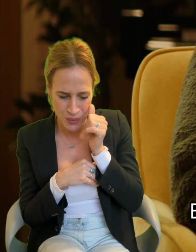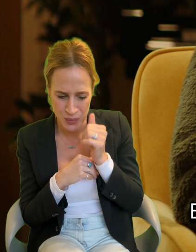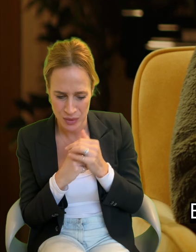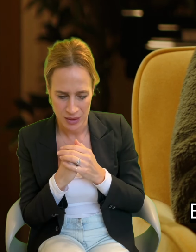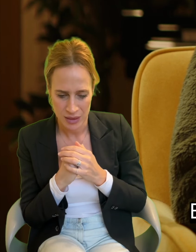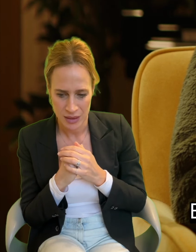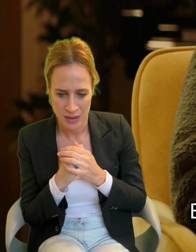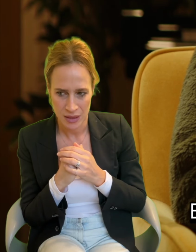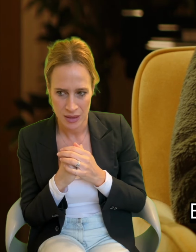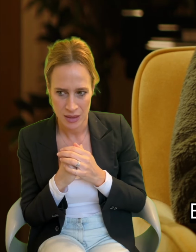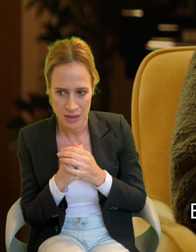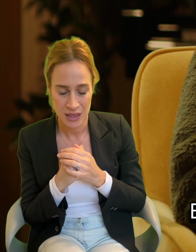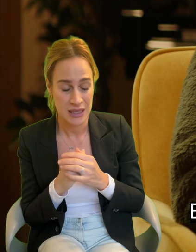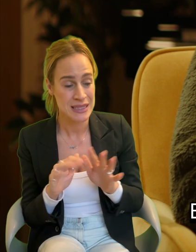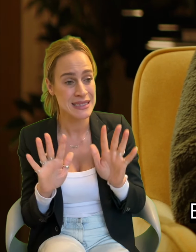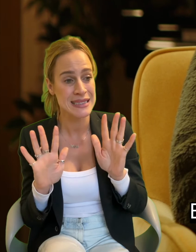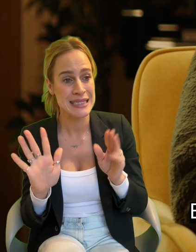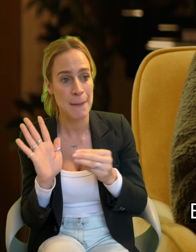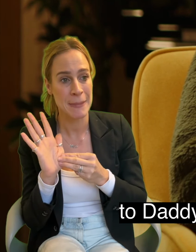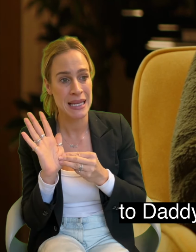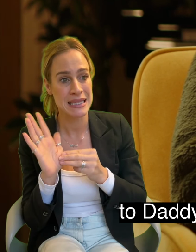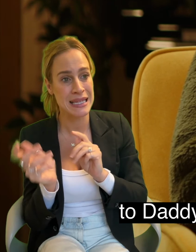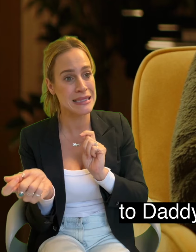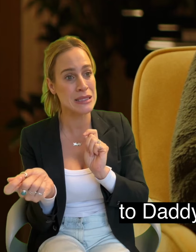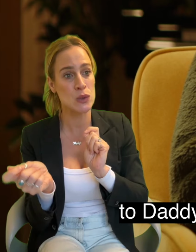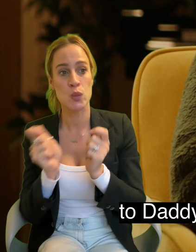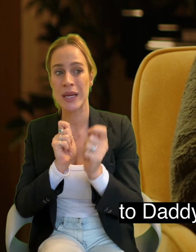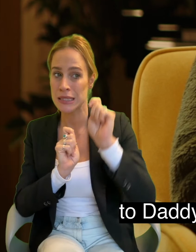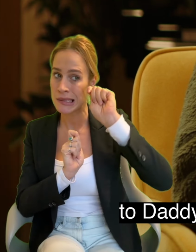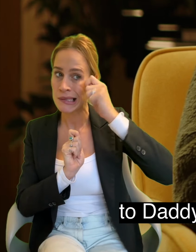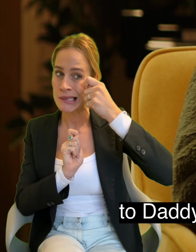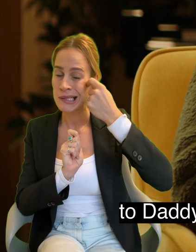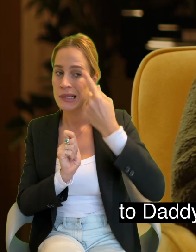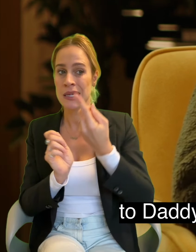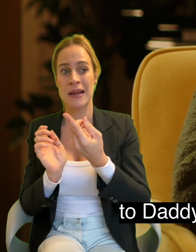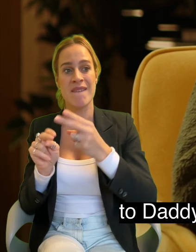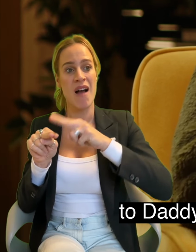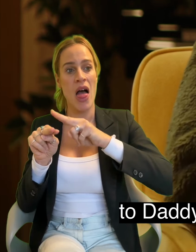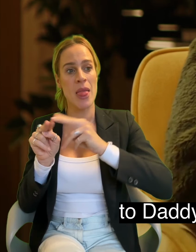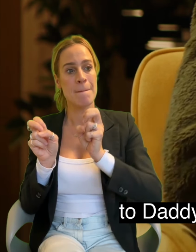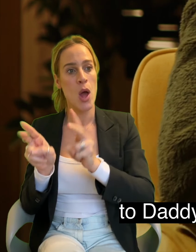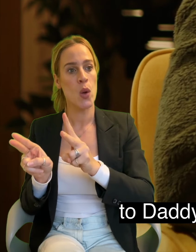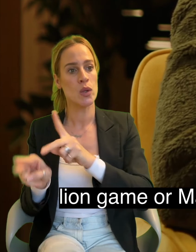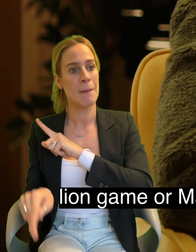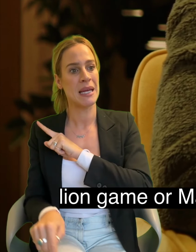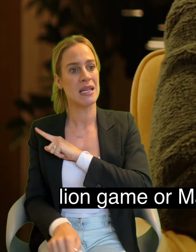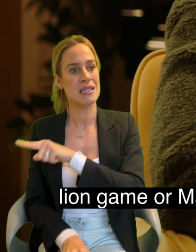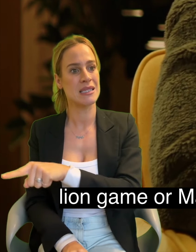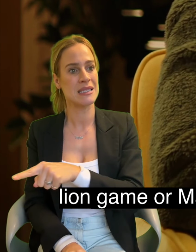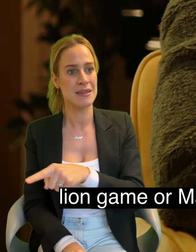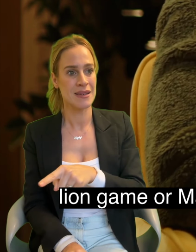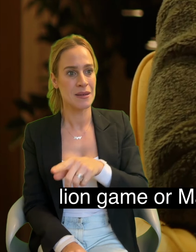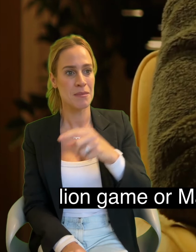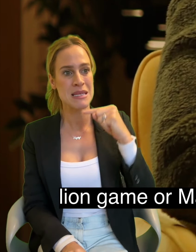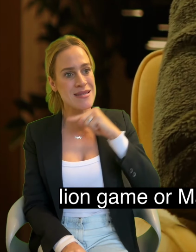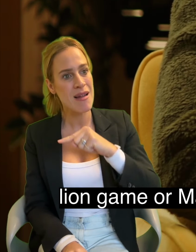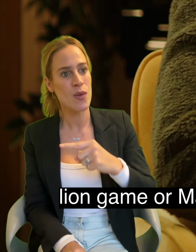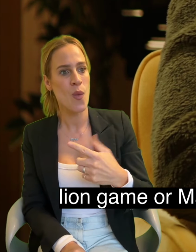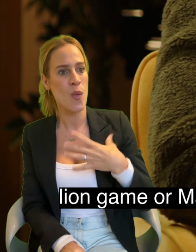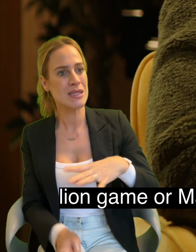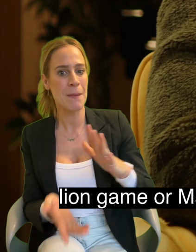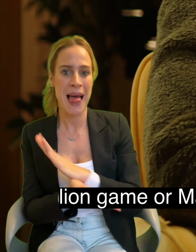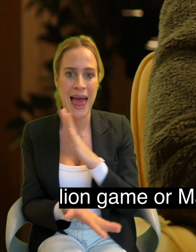But then within 10 minutes, I've had to switch to go back to daddy mode because Leo wants to play some Lego, or he wants to play the Lion game, or Mason wants to